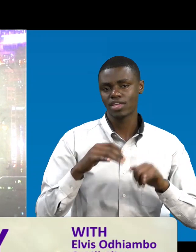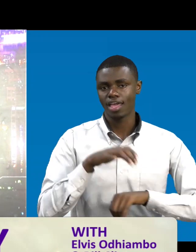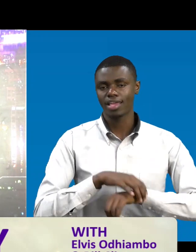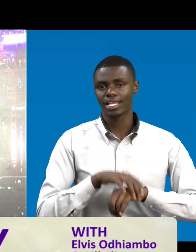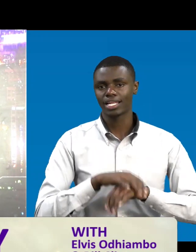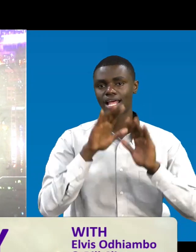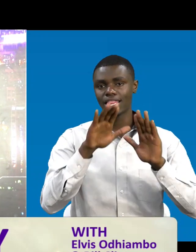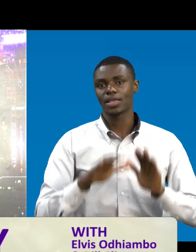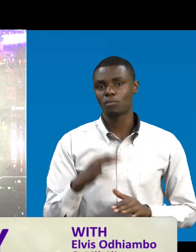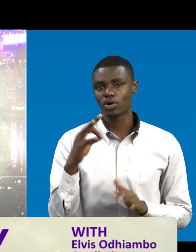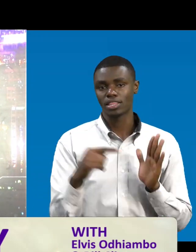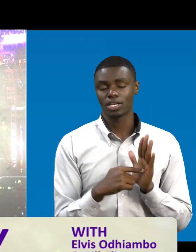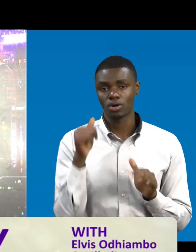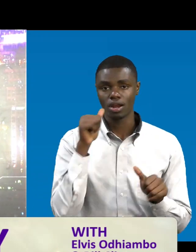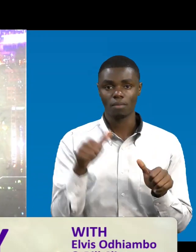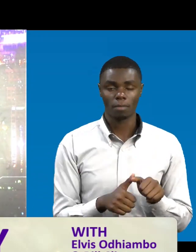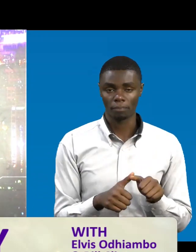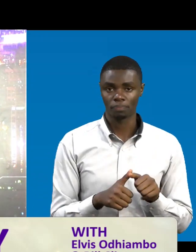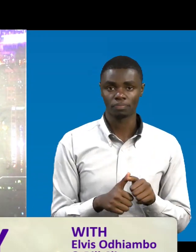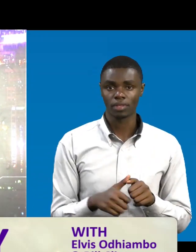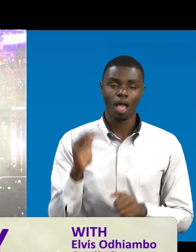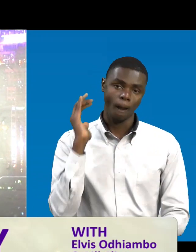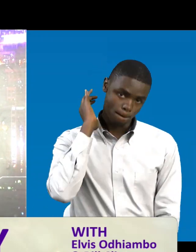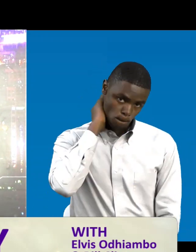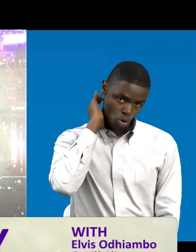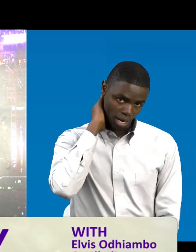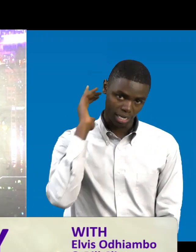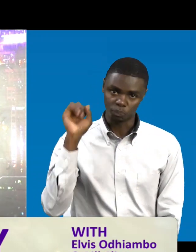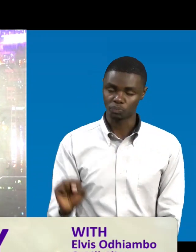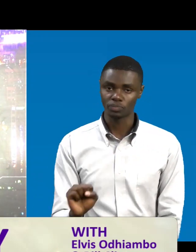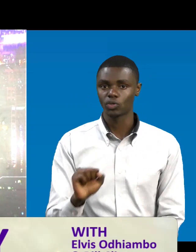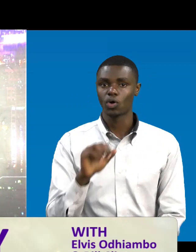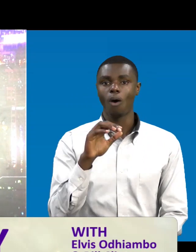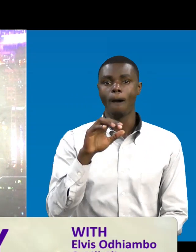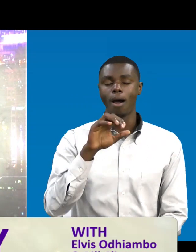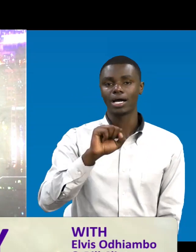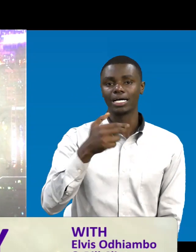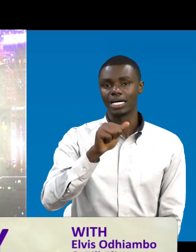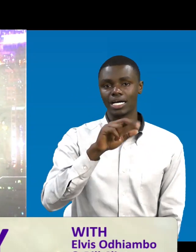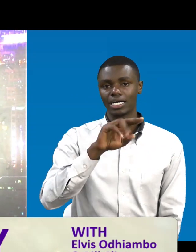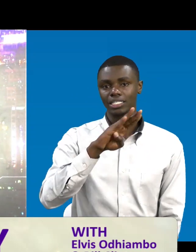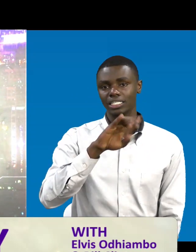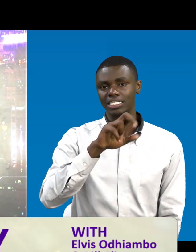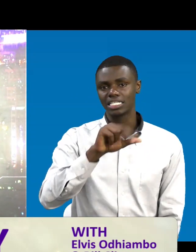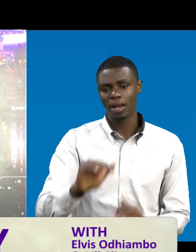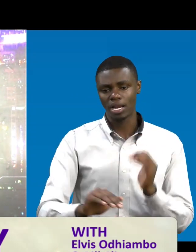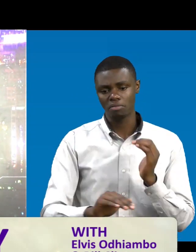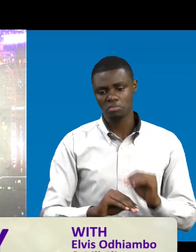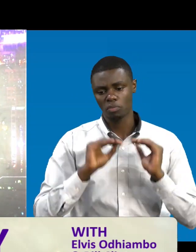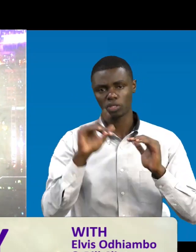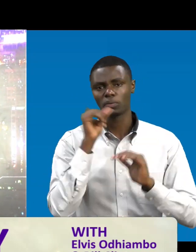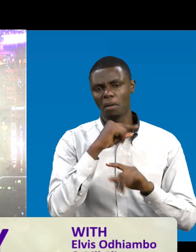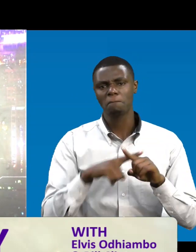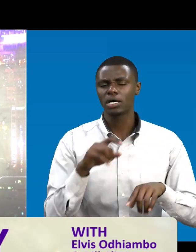get the necessary 3 points. Remember, just like Muranga Seals, Shabana were promoted to the KPL, but they've not really enjoyed their